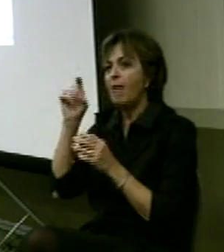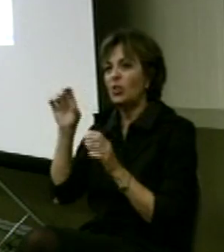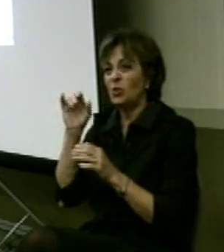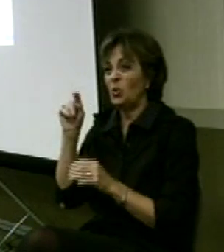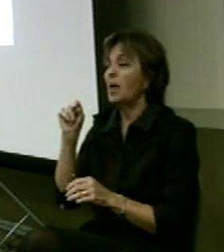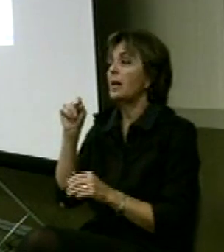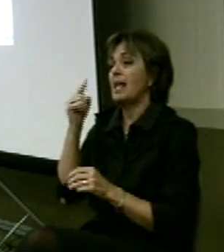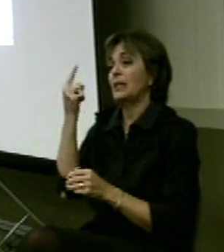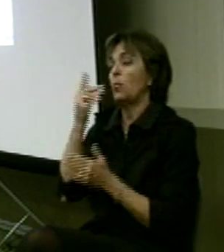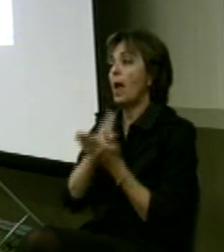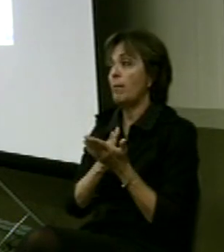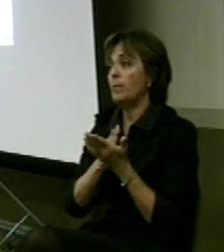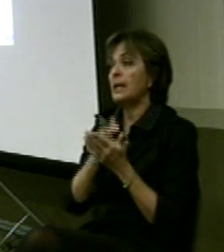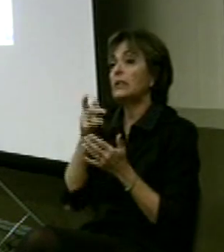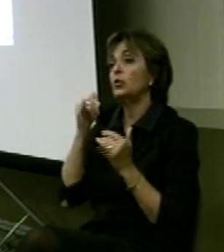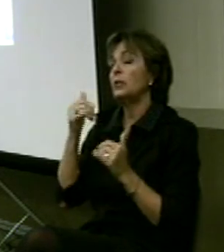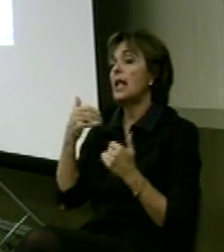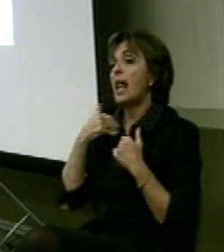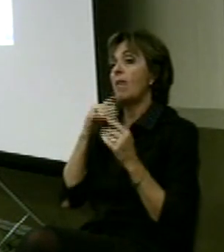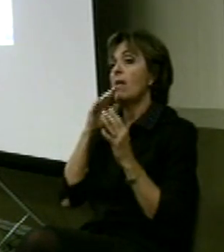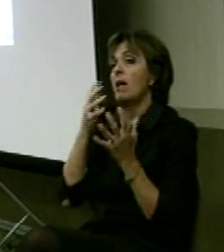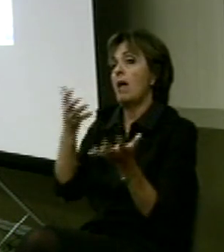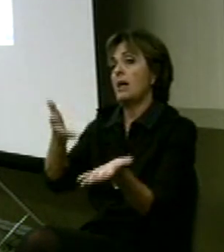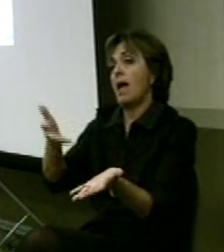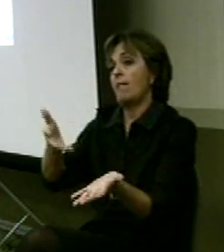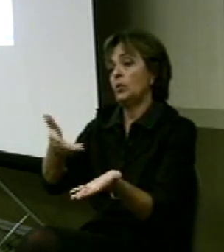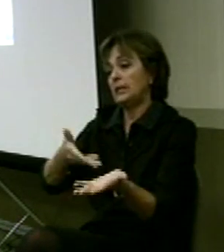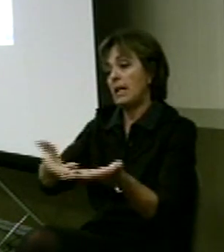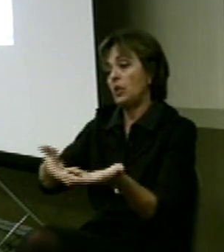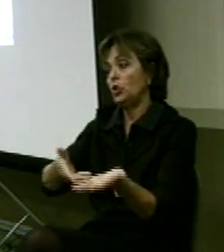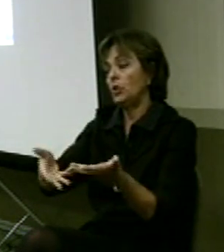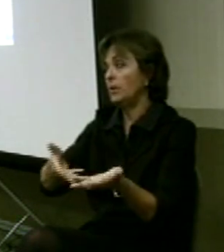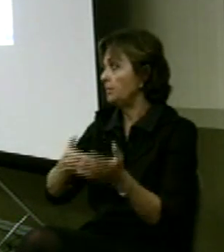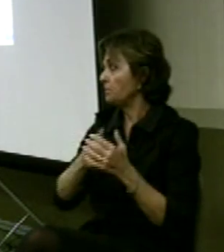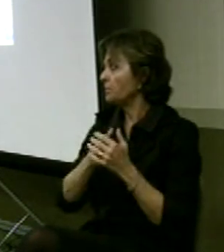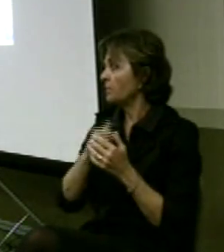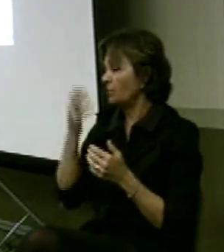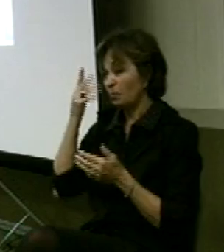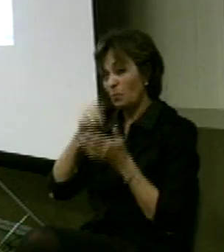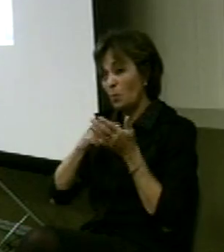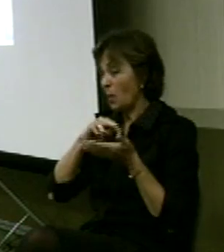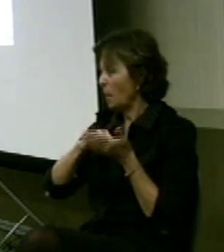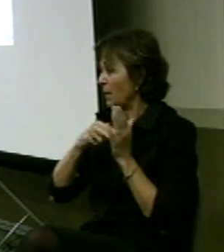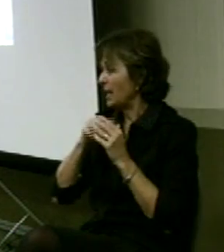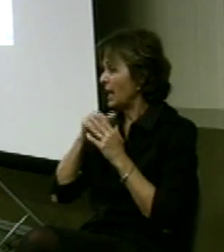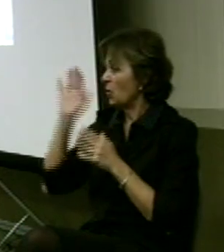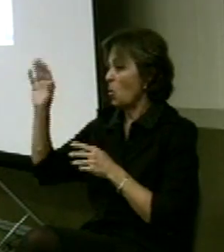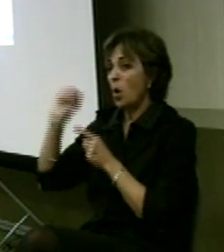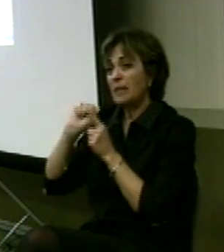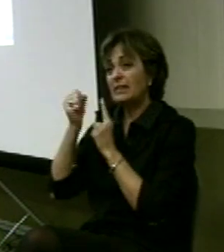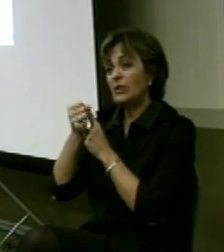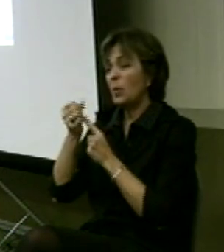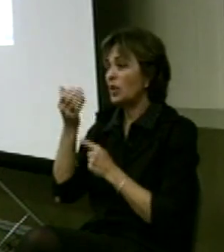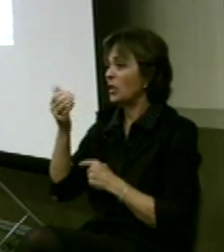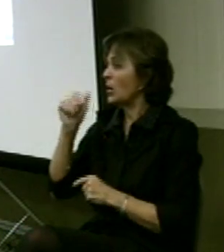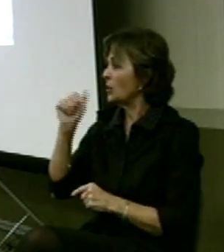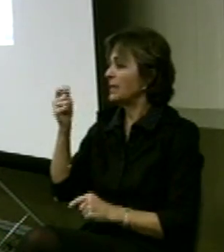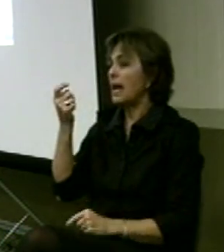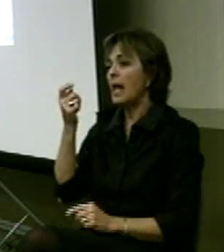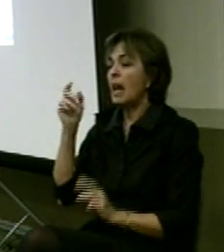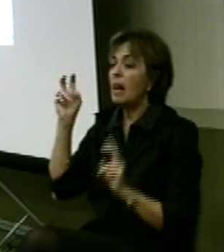do this, but it is just one piece. I mean, you still have a conversation. You know what I mean? I mean, in your situation, there's a little bit